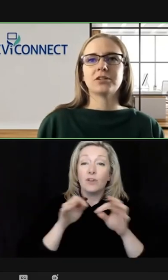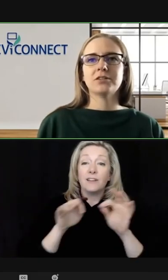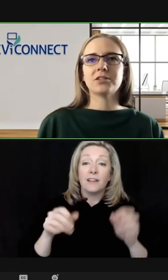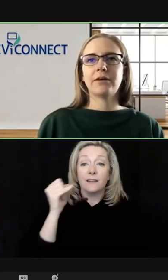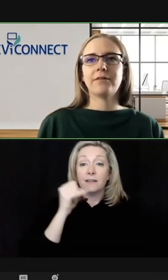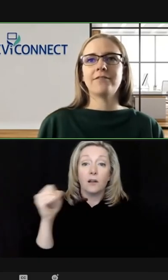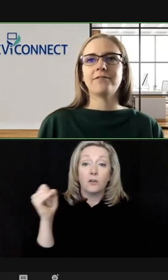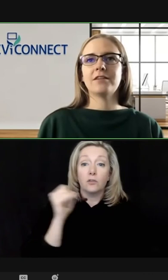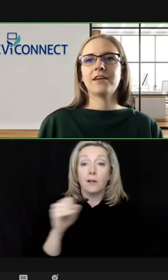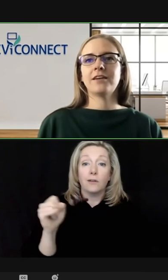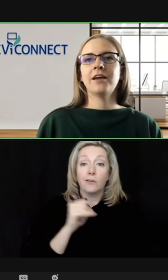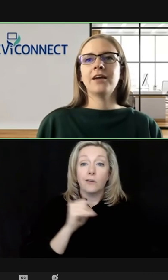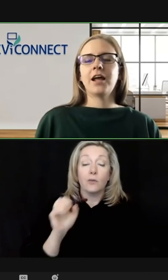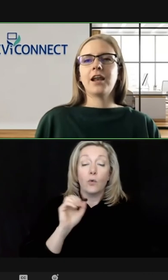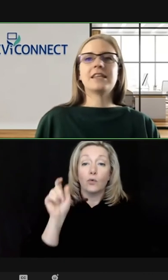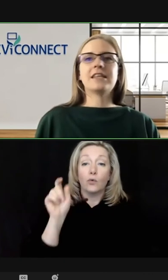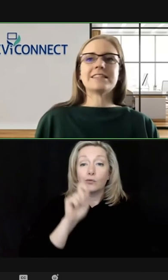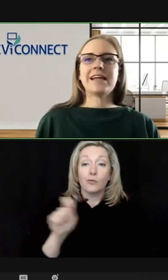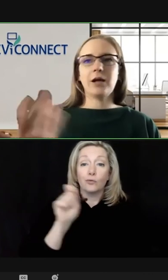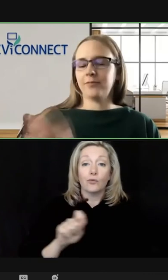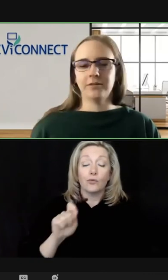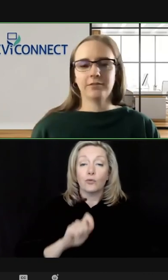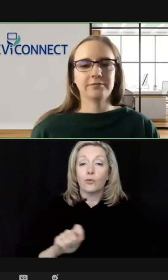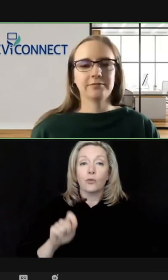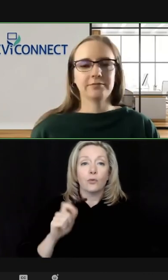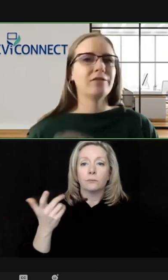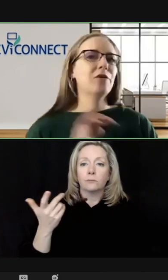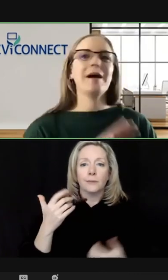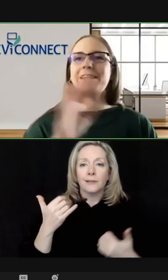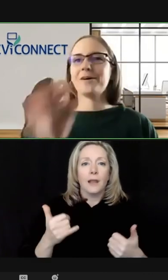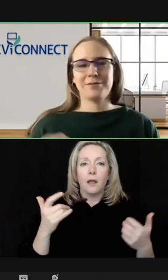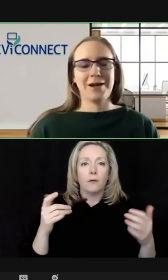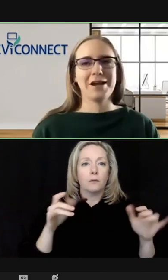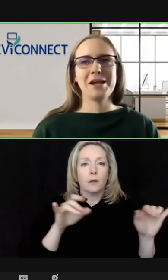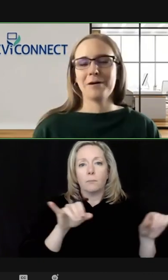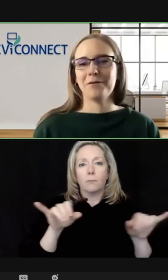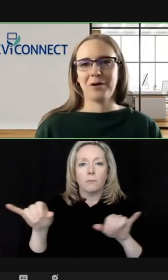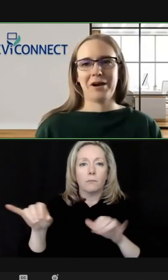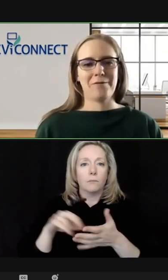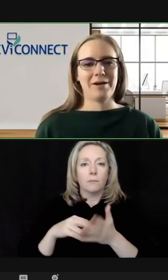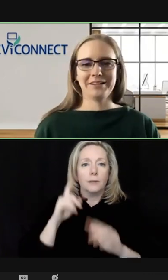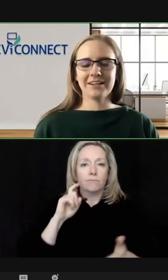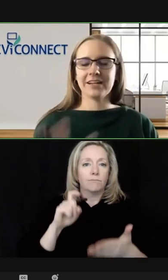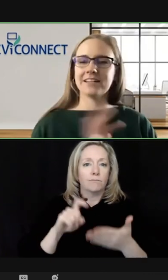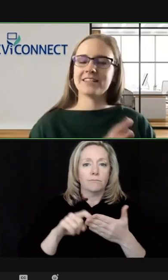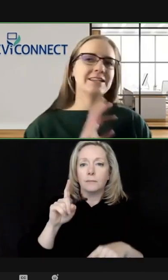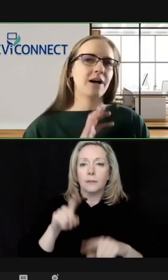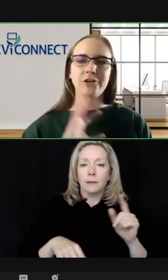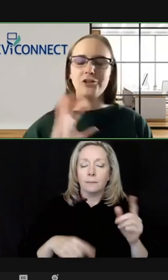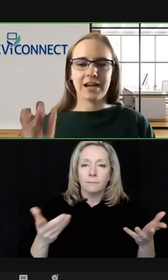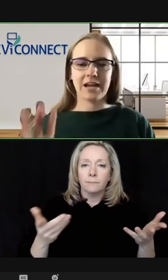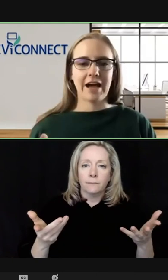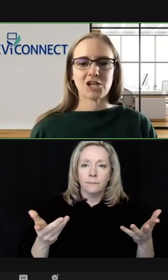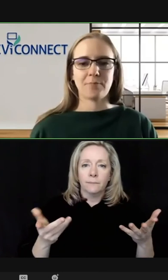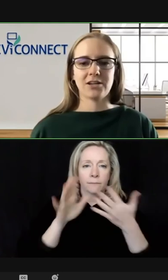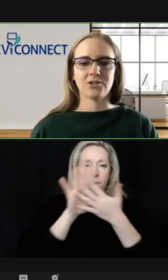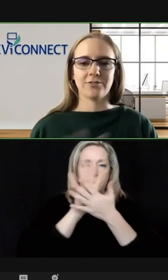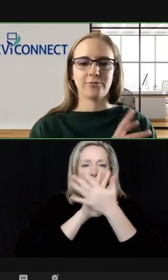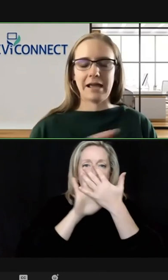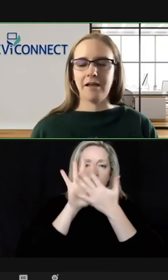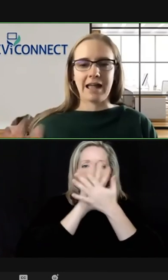I drew circles around everything, that's not helpful. Now you have no idea what I'm talking about with where I want you to look. It's all just kind of